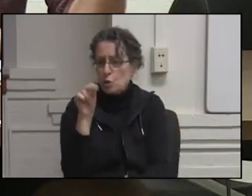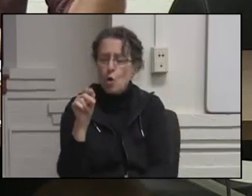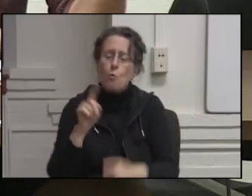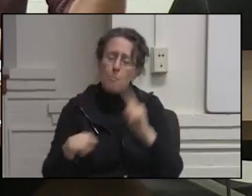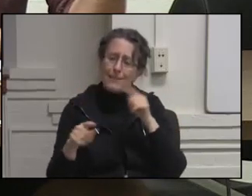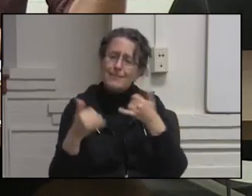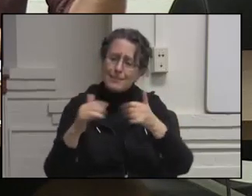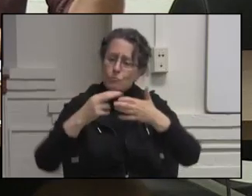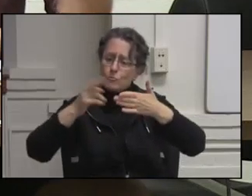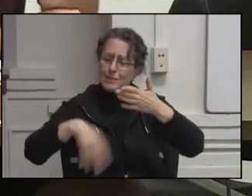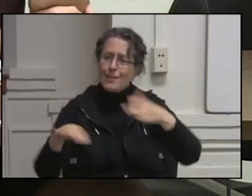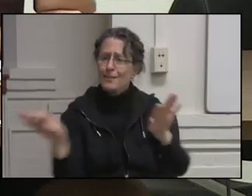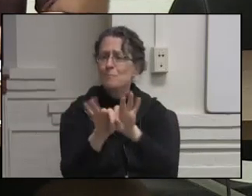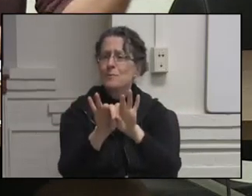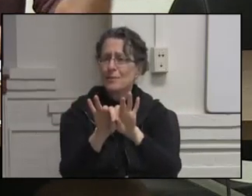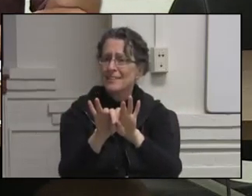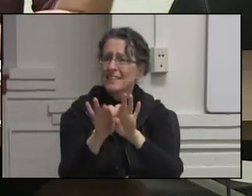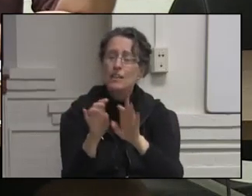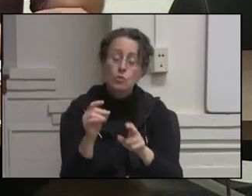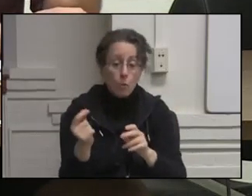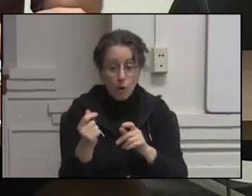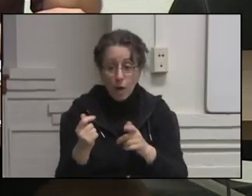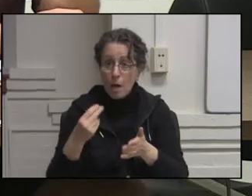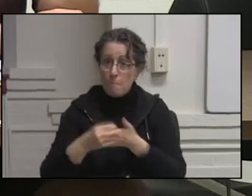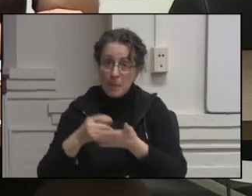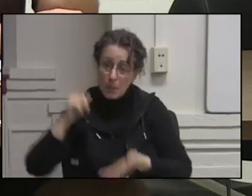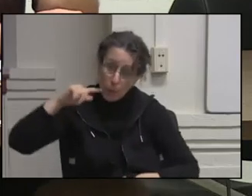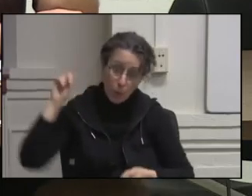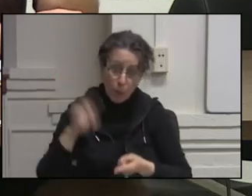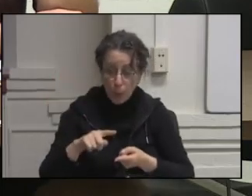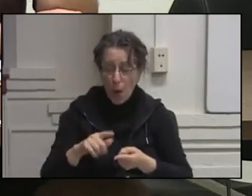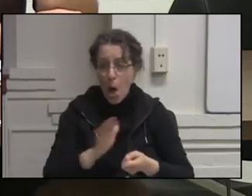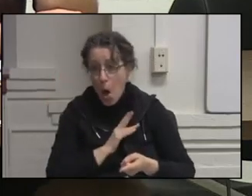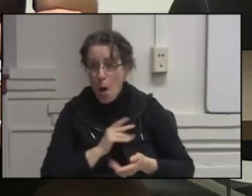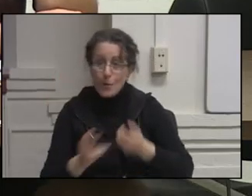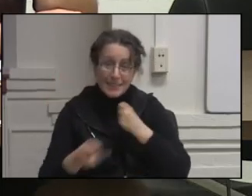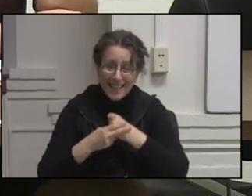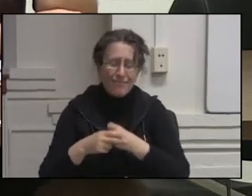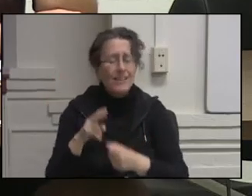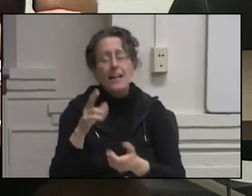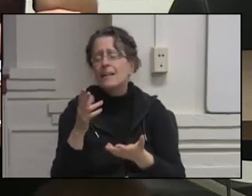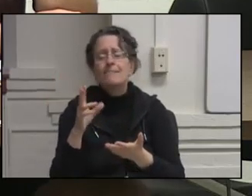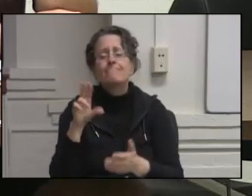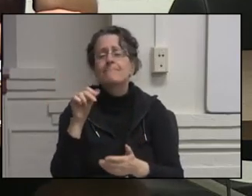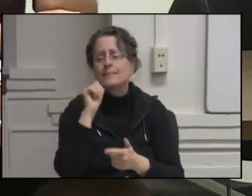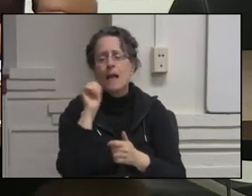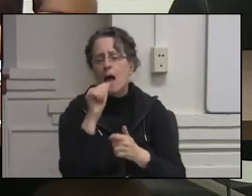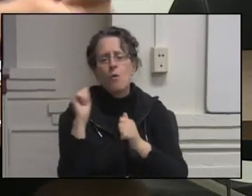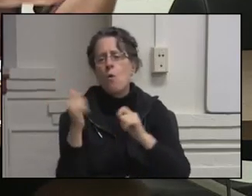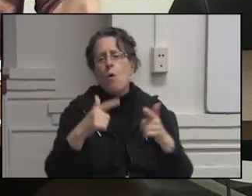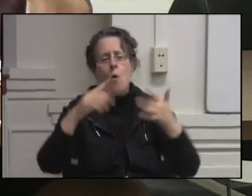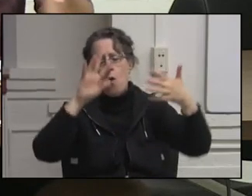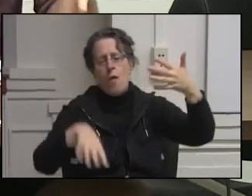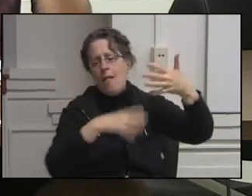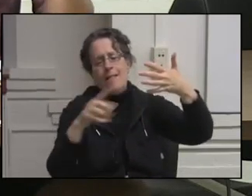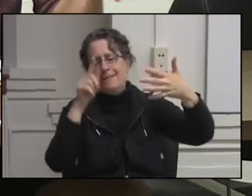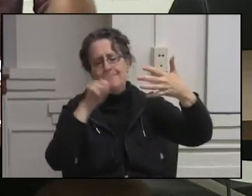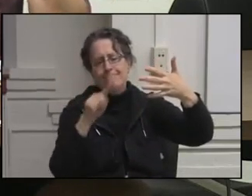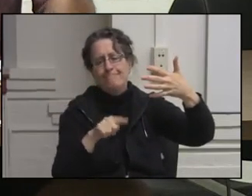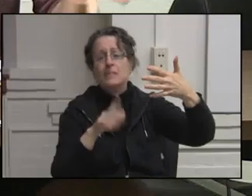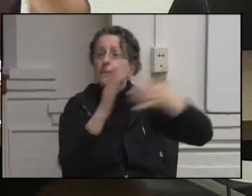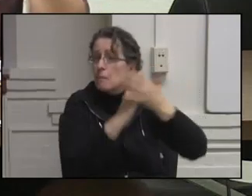important. And there might not be an immediate financial return. So it's, I also want to just be very careful about how